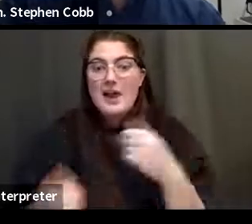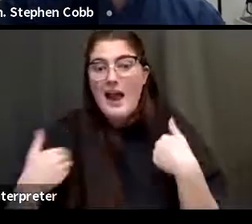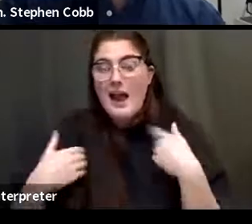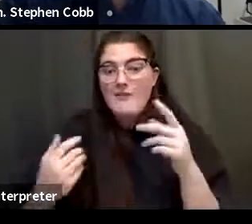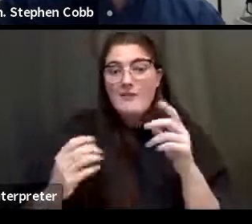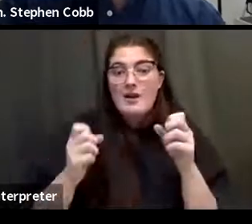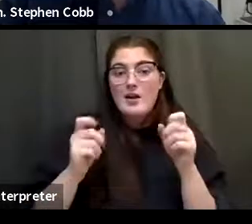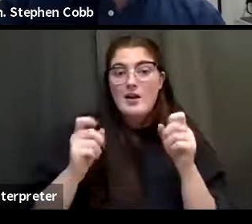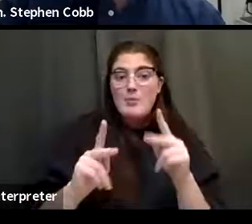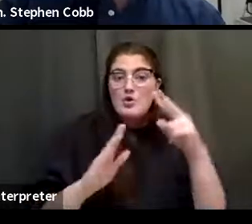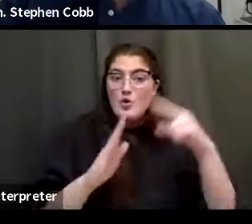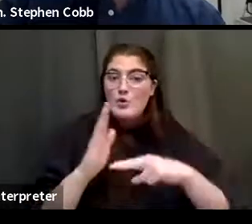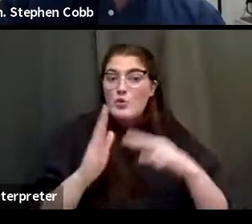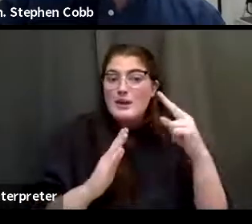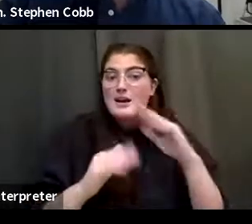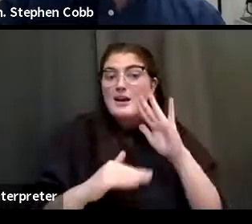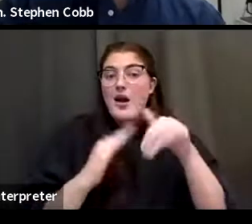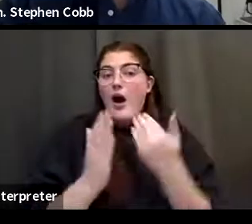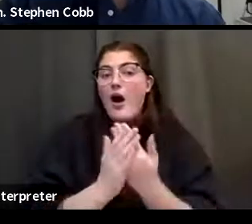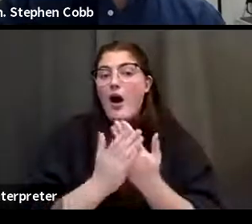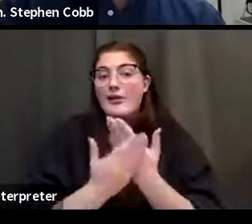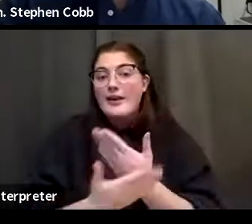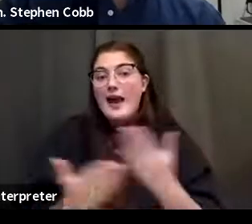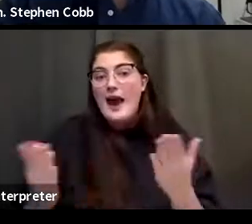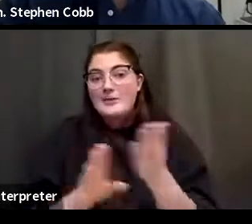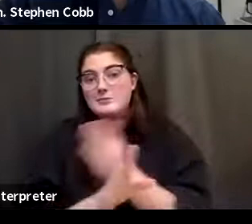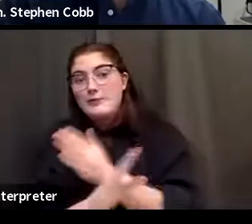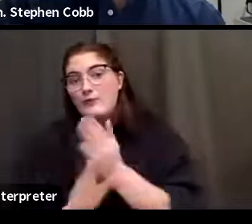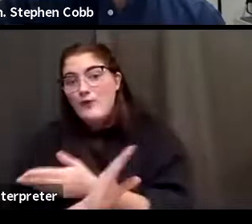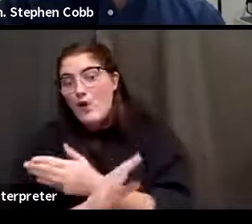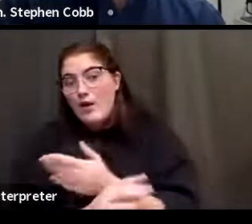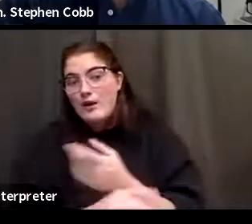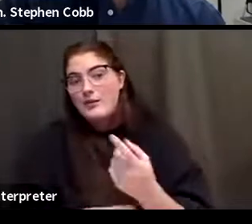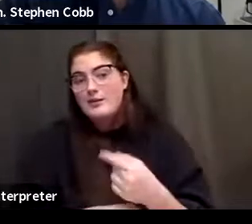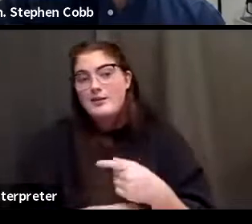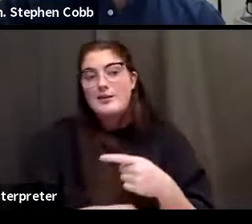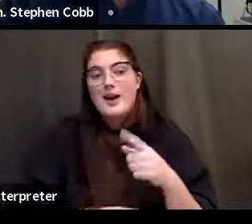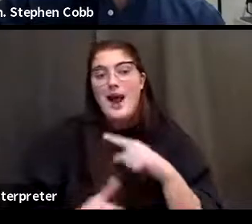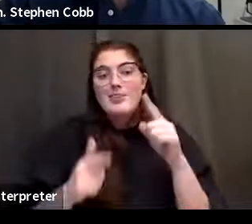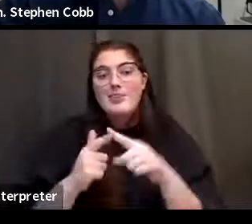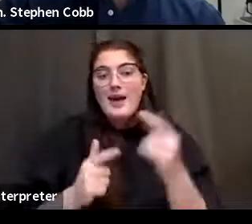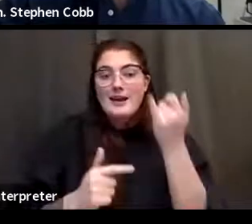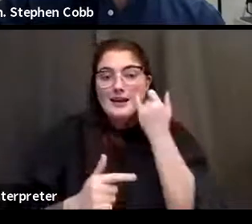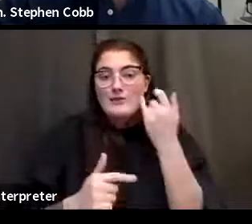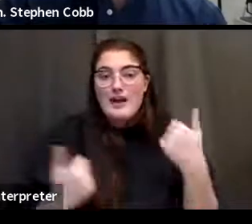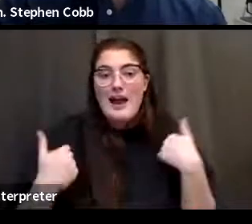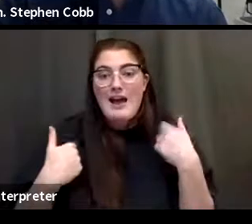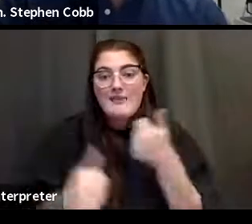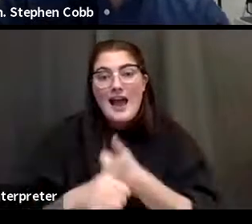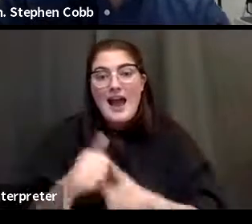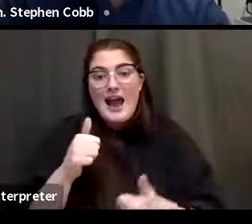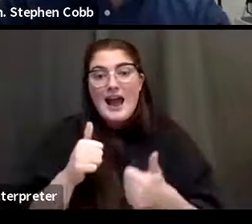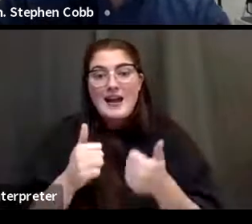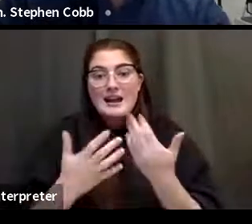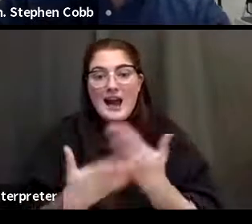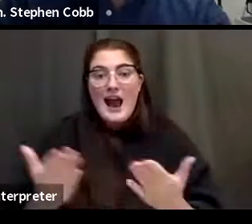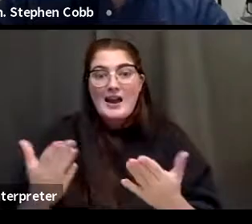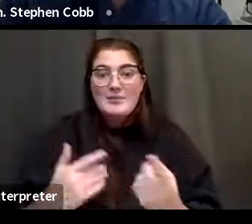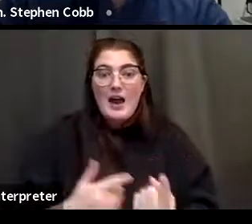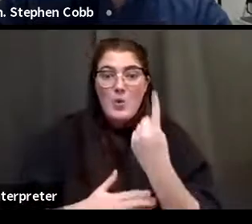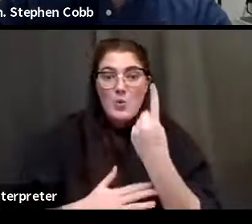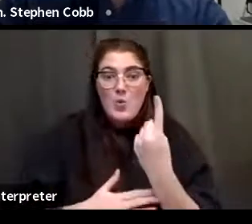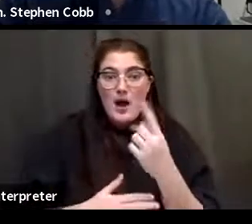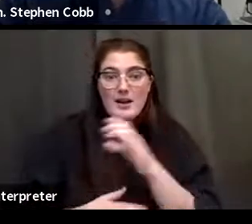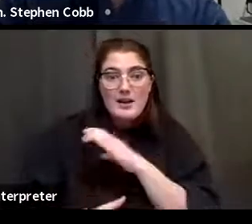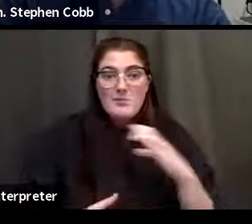to read all of these items in advance as commissioners. And then if there are any items that even one commissioner wants to